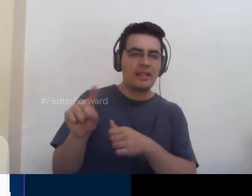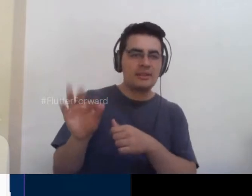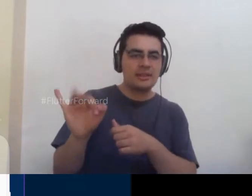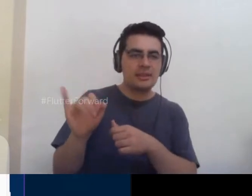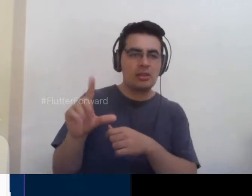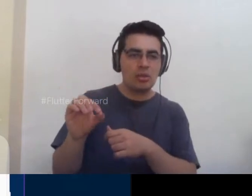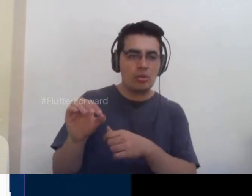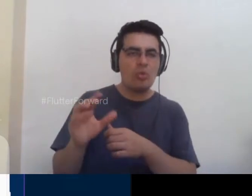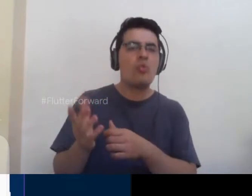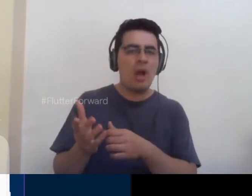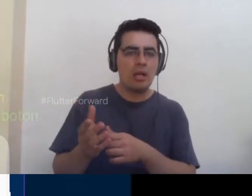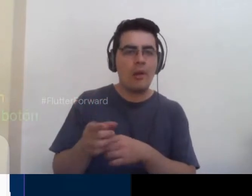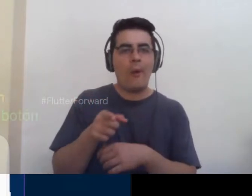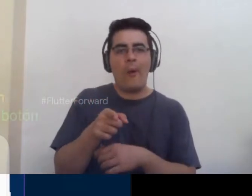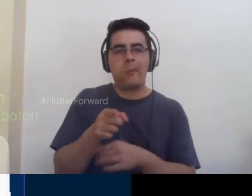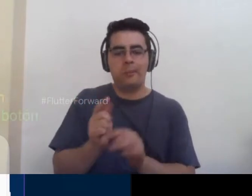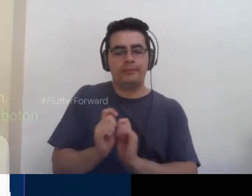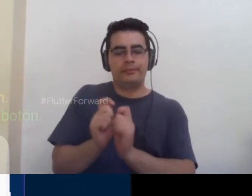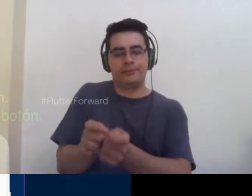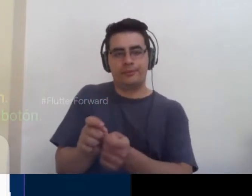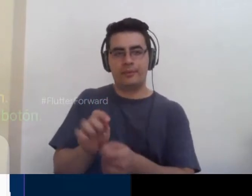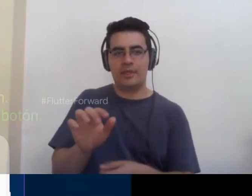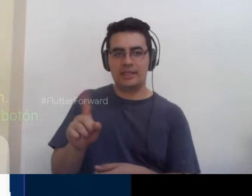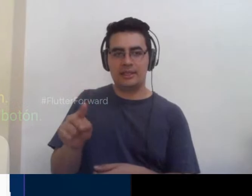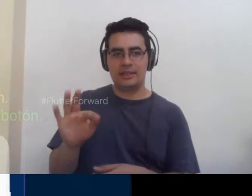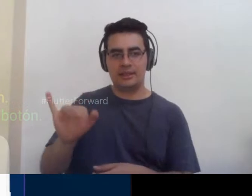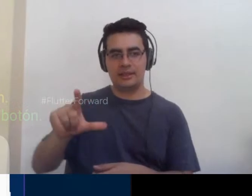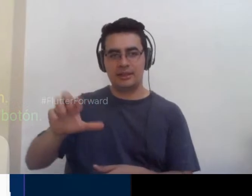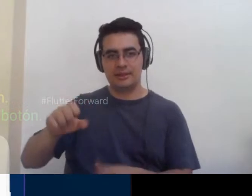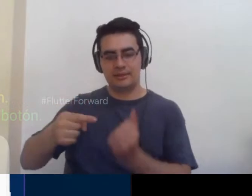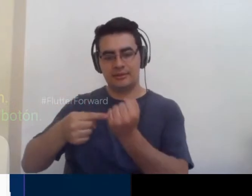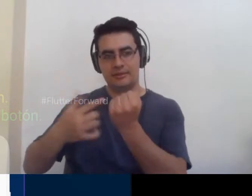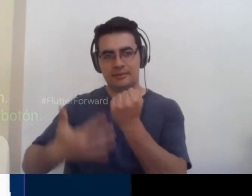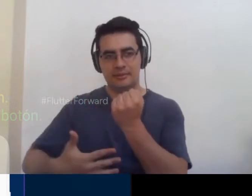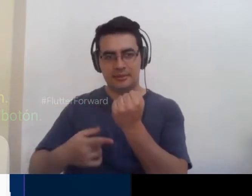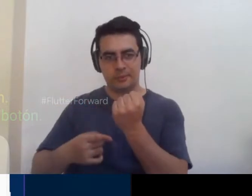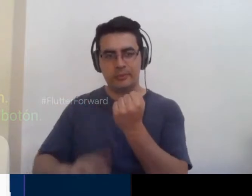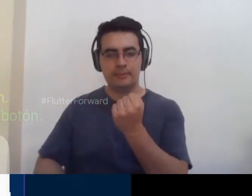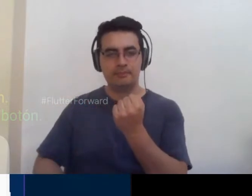parameter. Our text is looking good, so now onto the button.